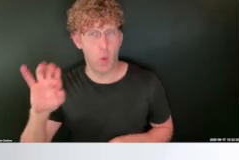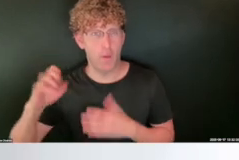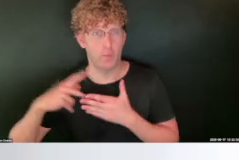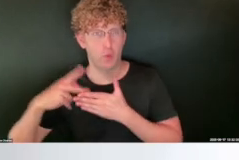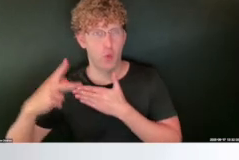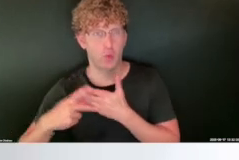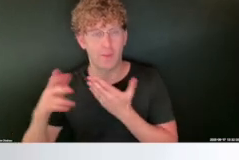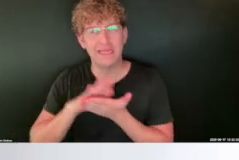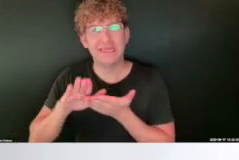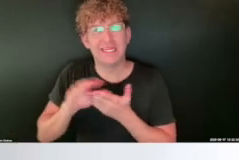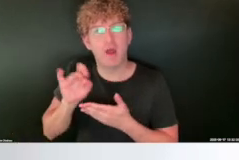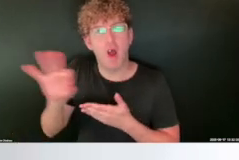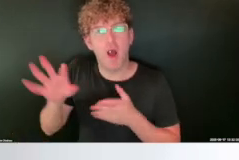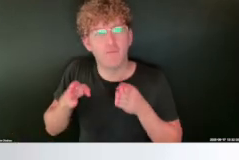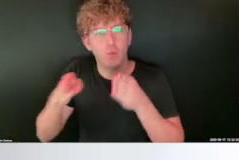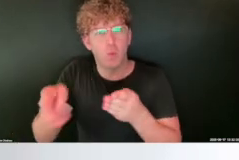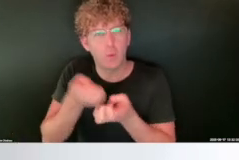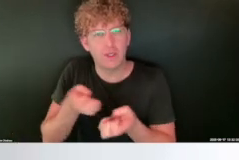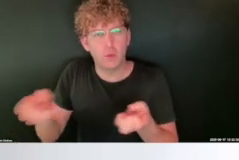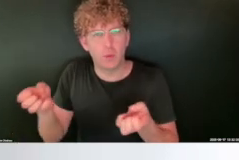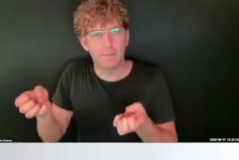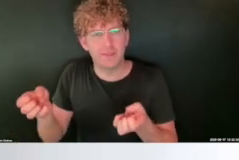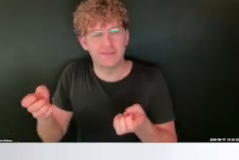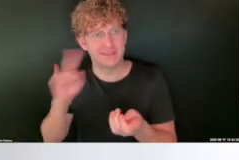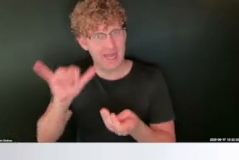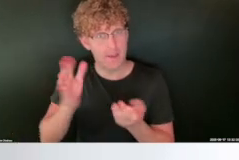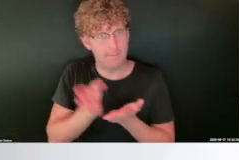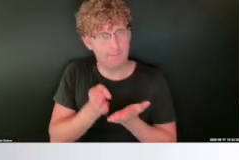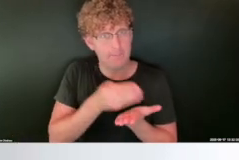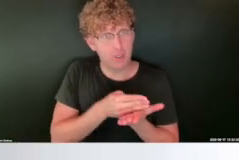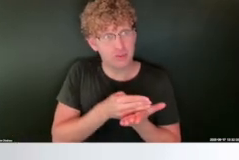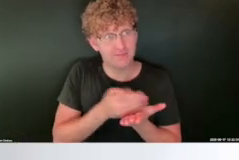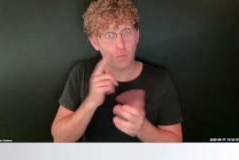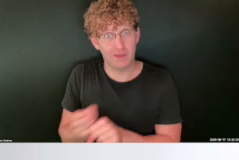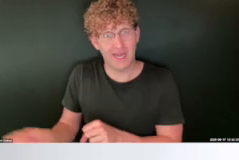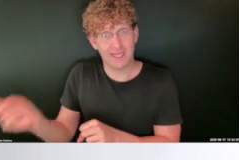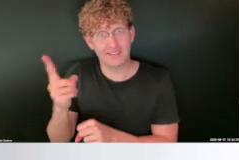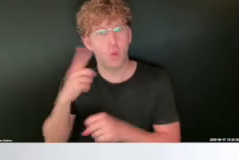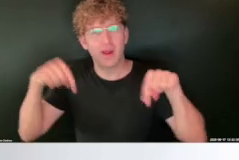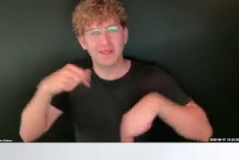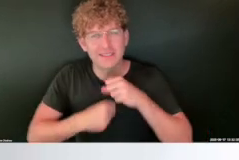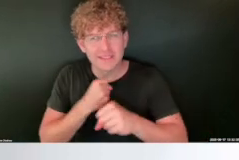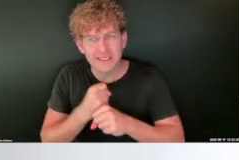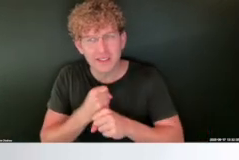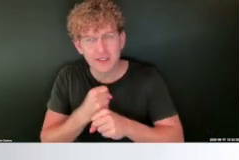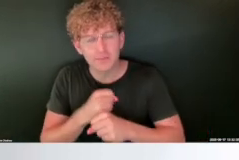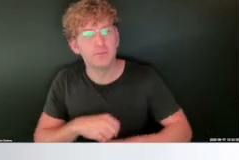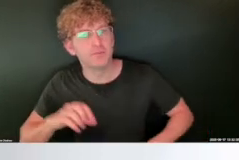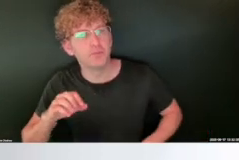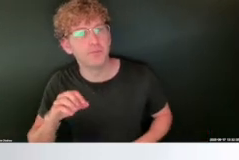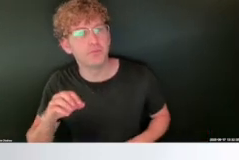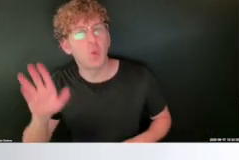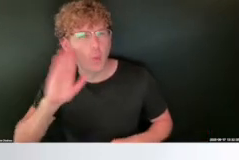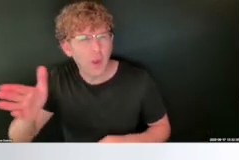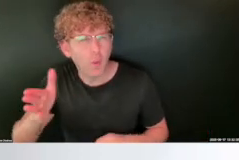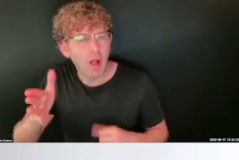form. Is it budgeted for that for next year, this year? We will get into that in the